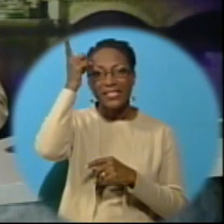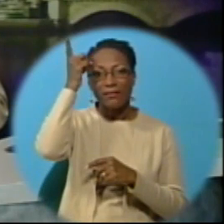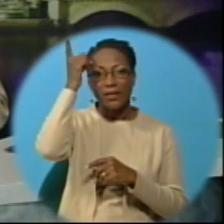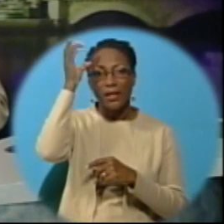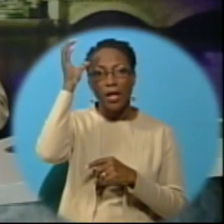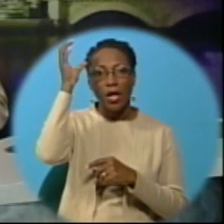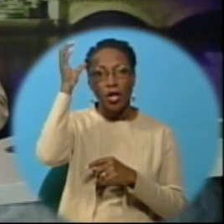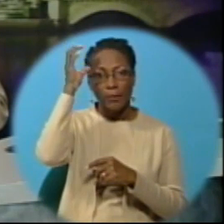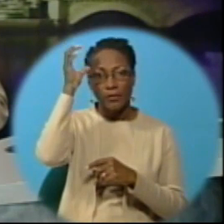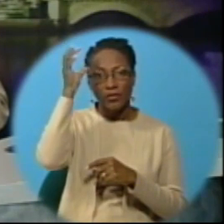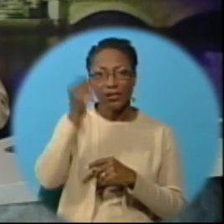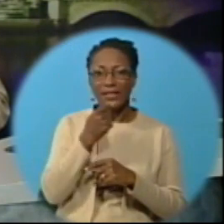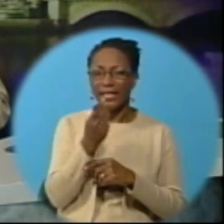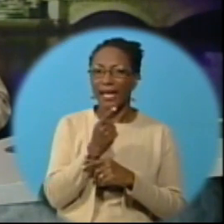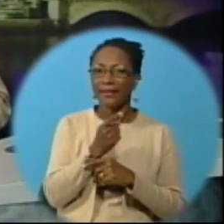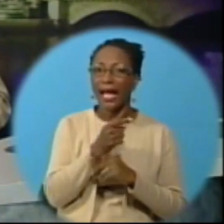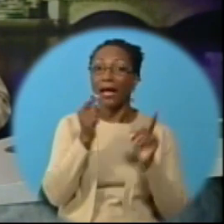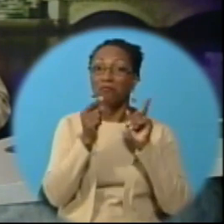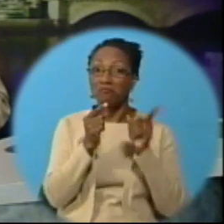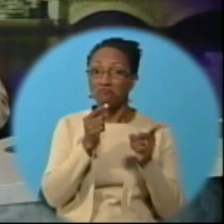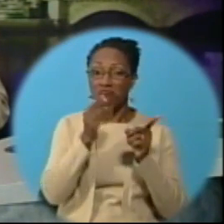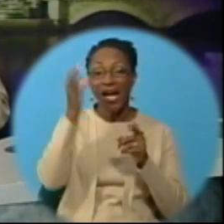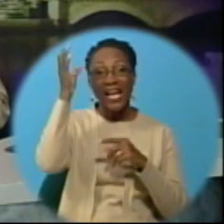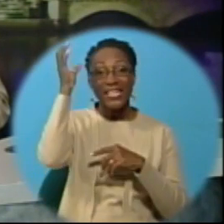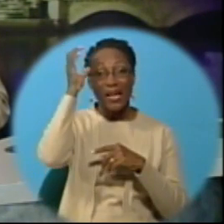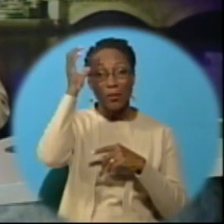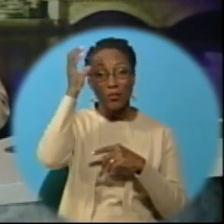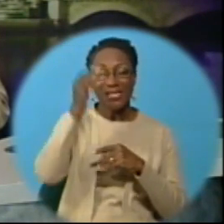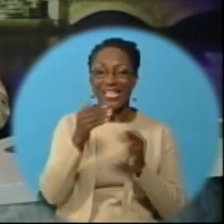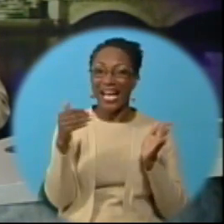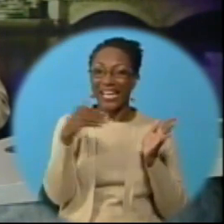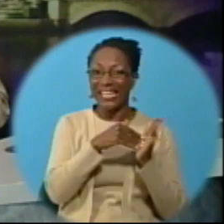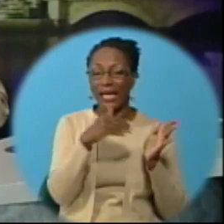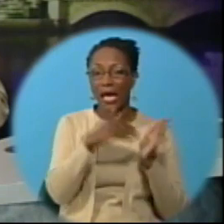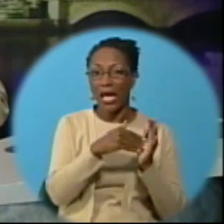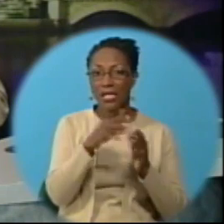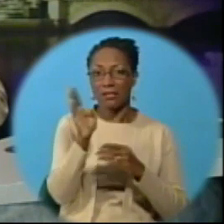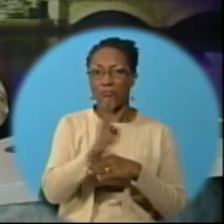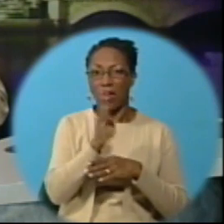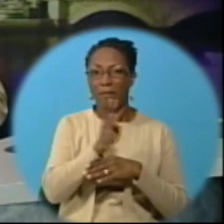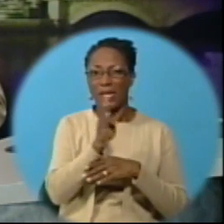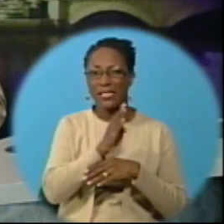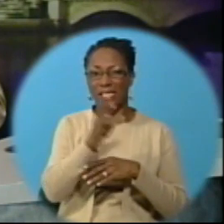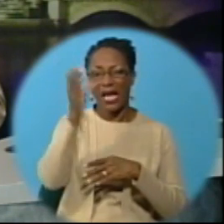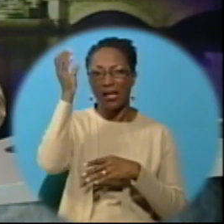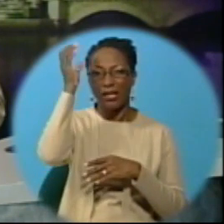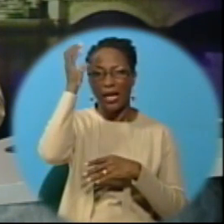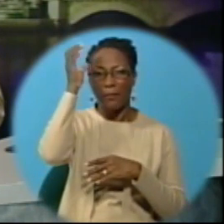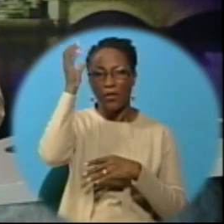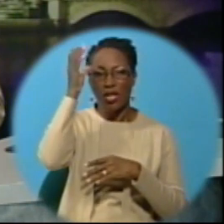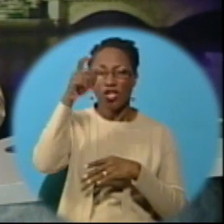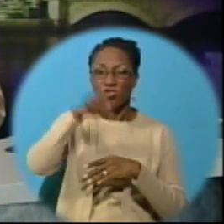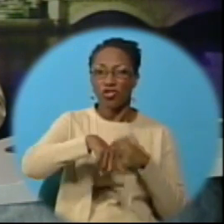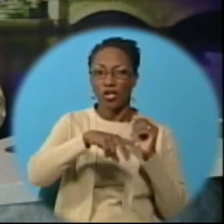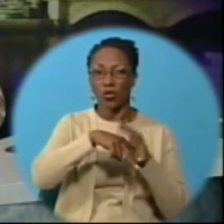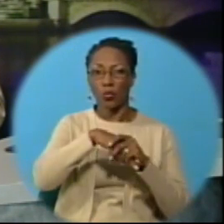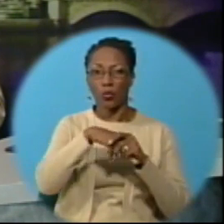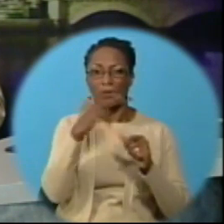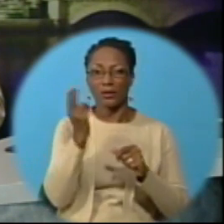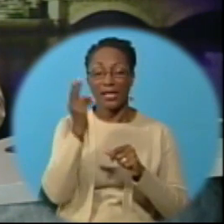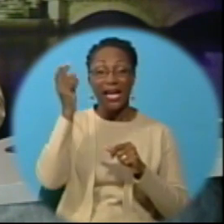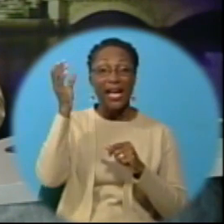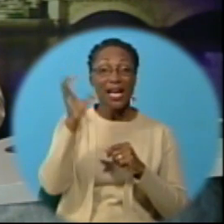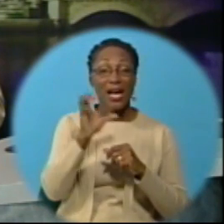accused Cameron of what he called anti-Barbadianism, and that Cameron should resign. Commercian was reacting to Cameron's defense